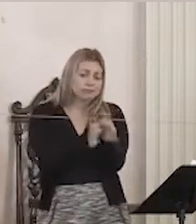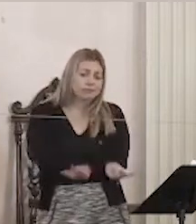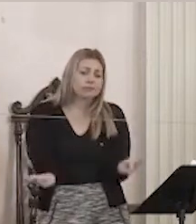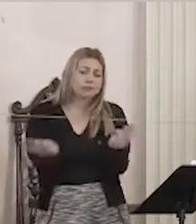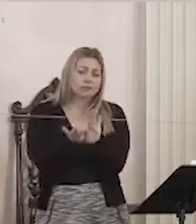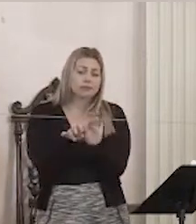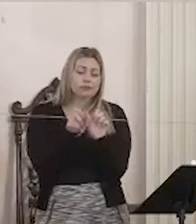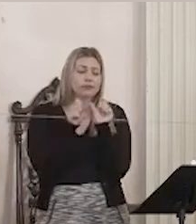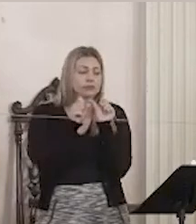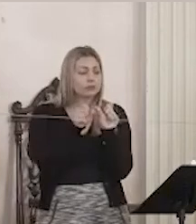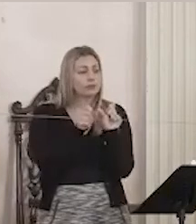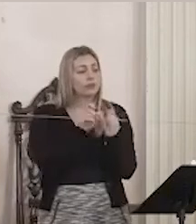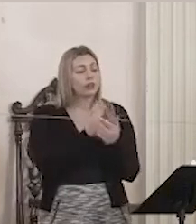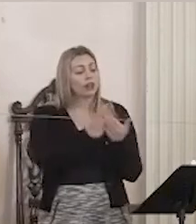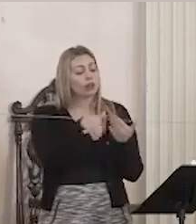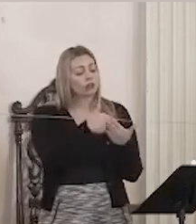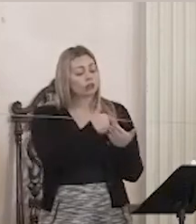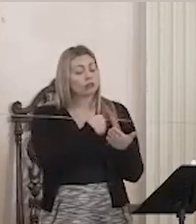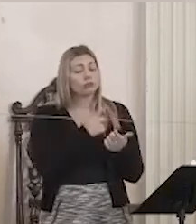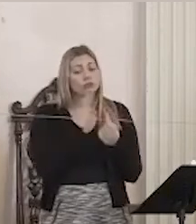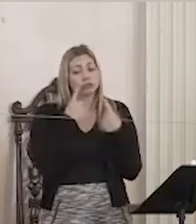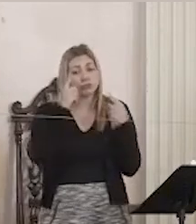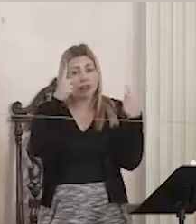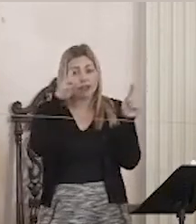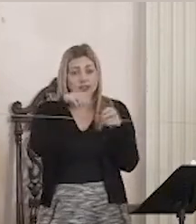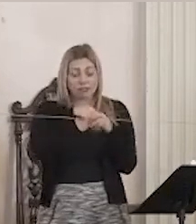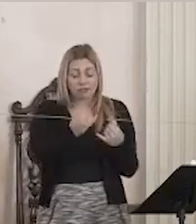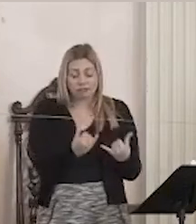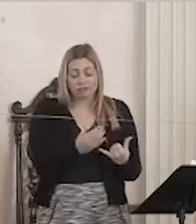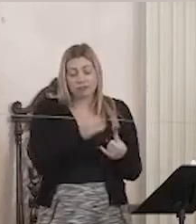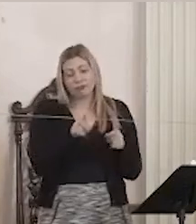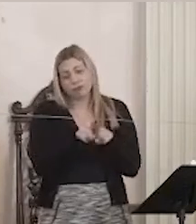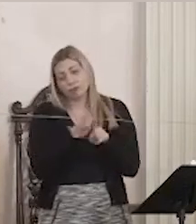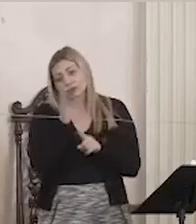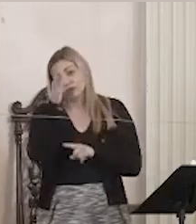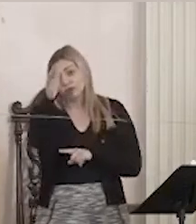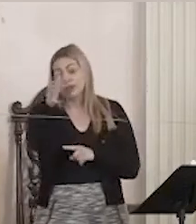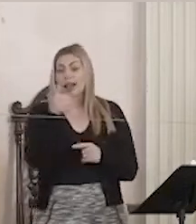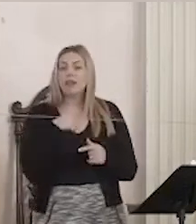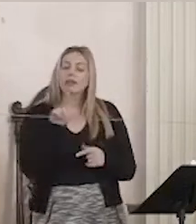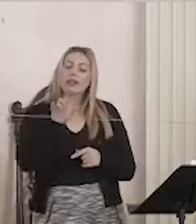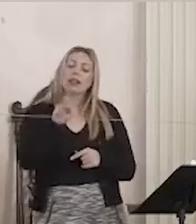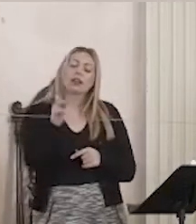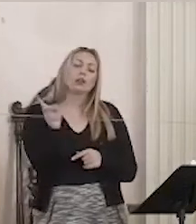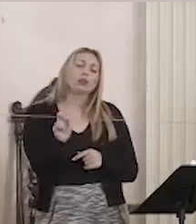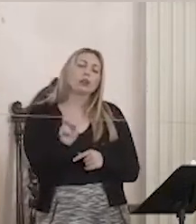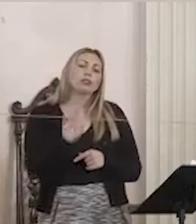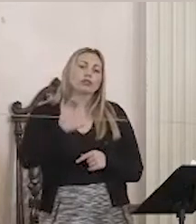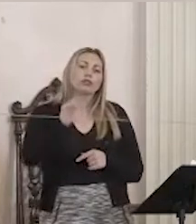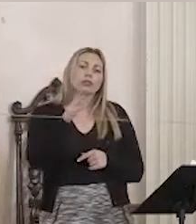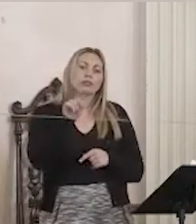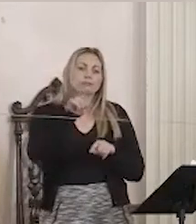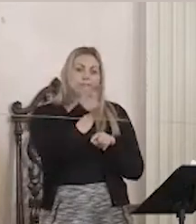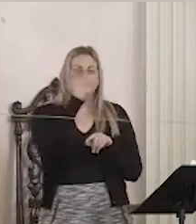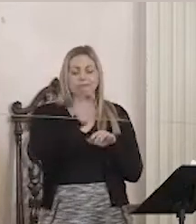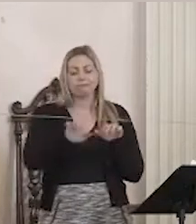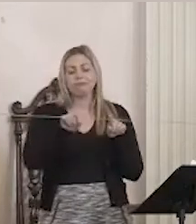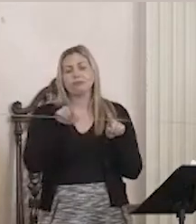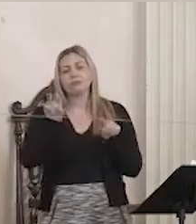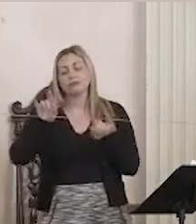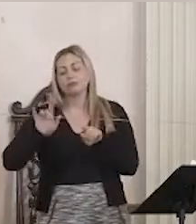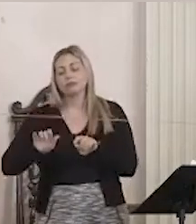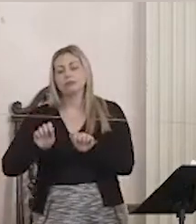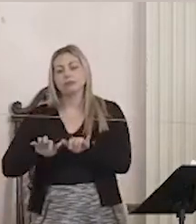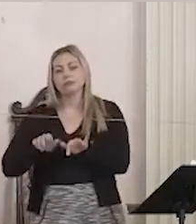essential to keep All Souls thriving in the present and in the future. There's a link on the chat, which will direct you to